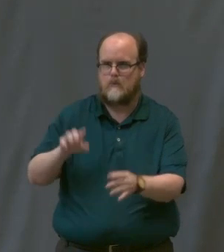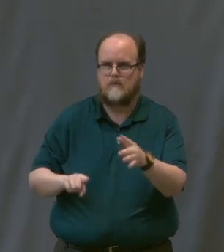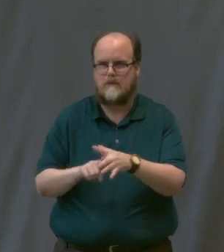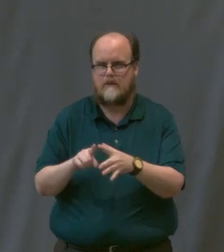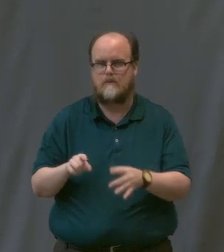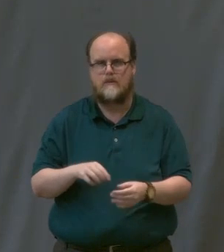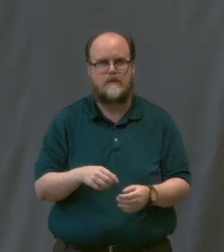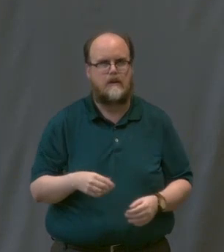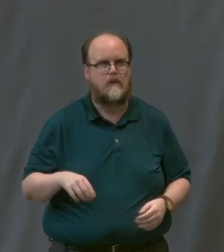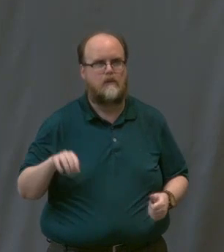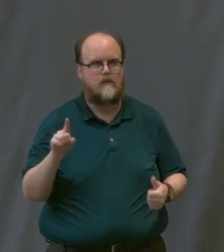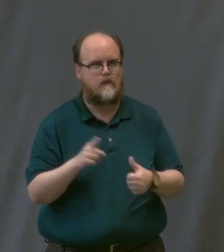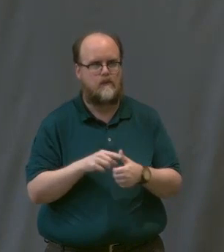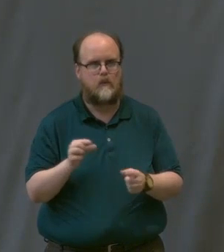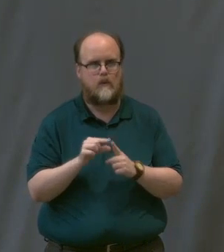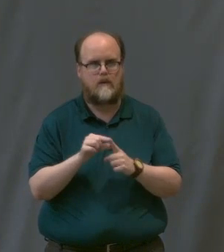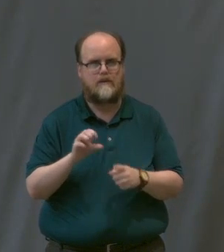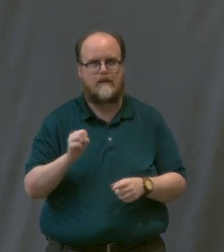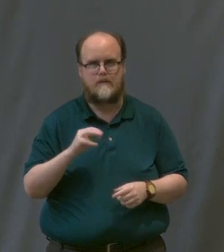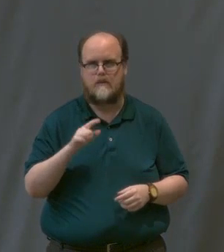Samuel said?